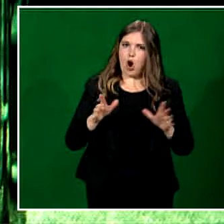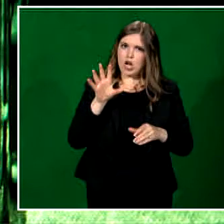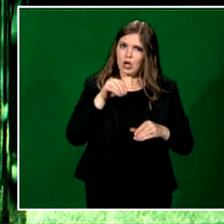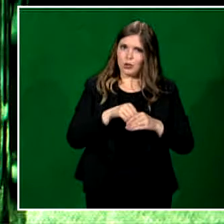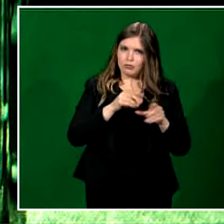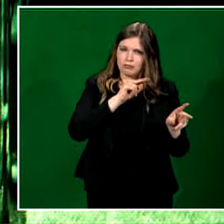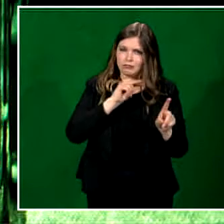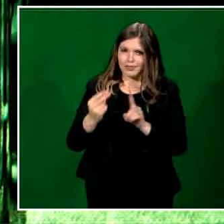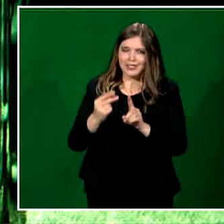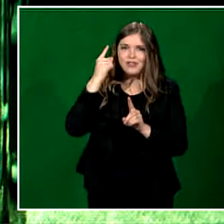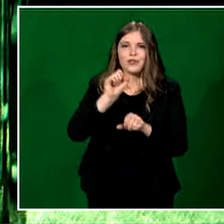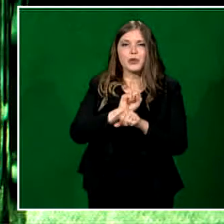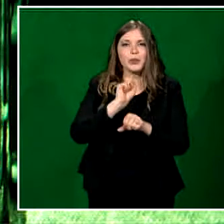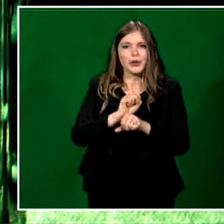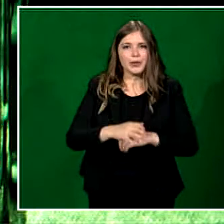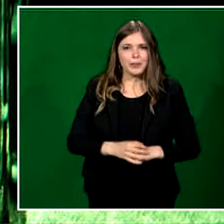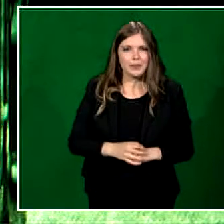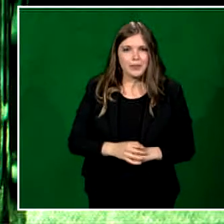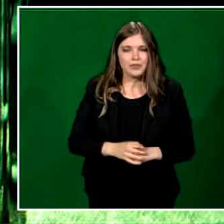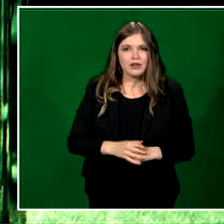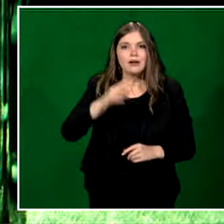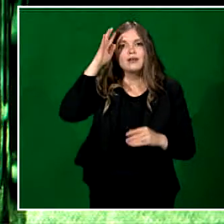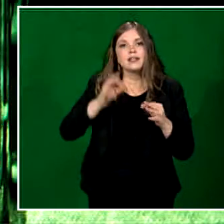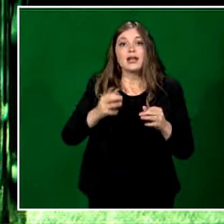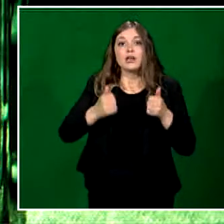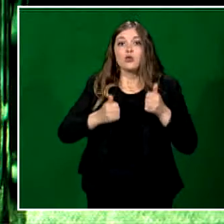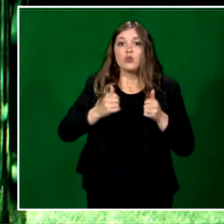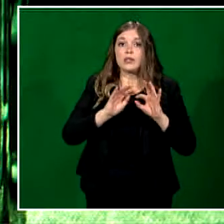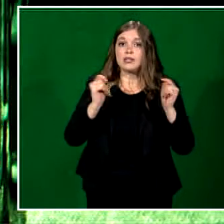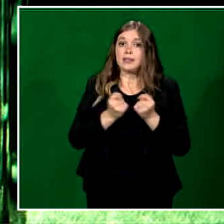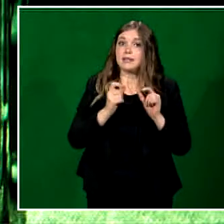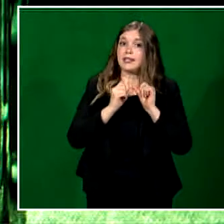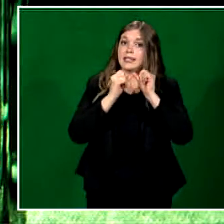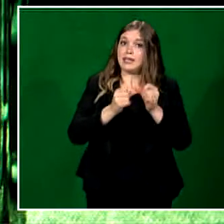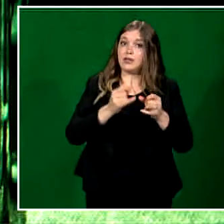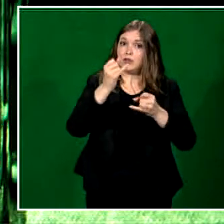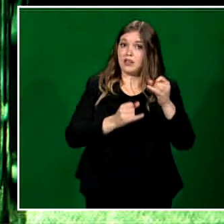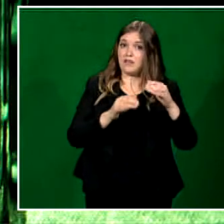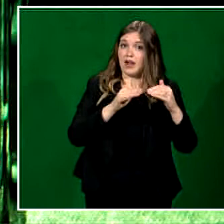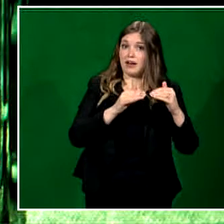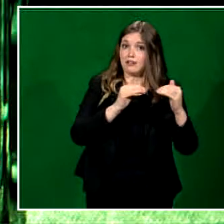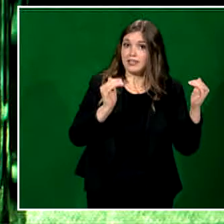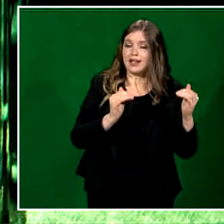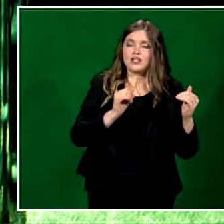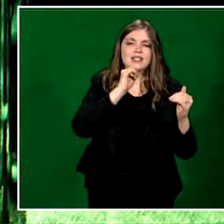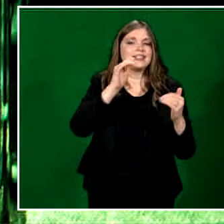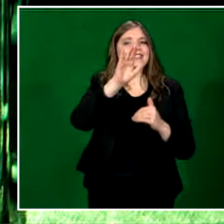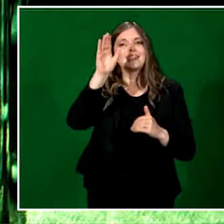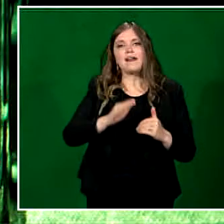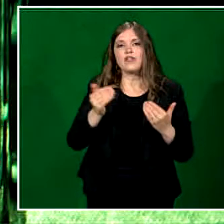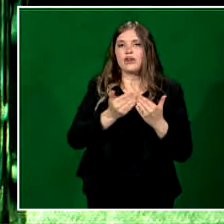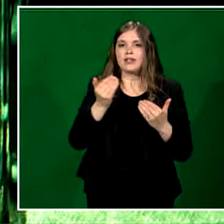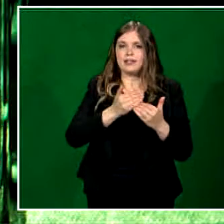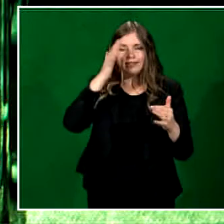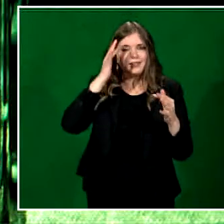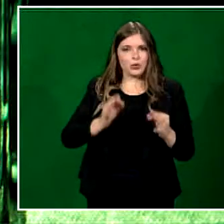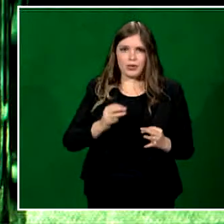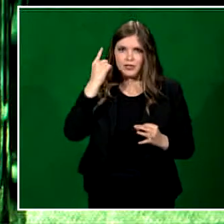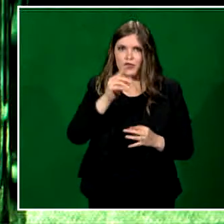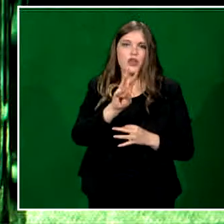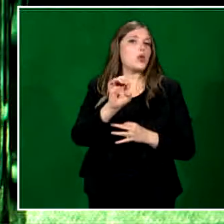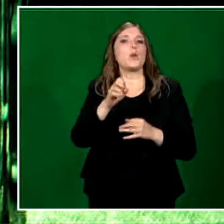their work. Deciding which teams move on to the final stage is never an easy choice for Wege Prize judges. So